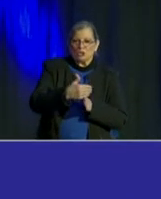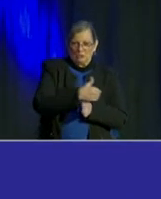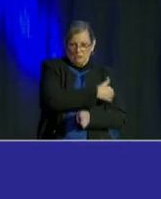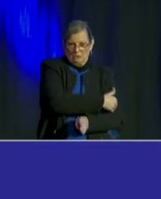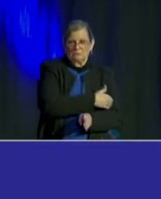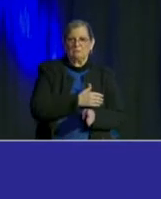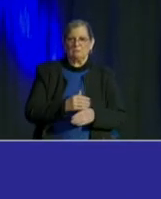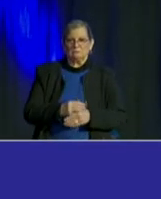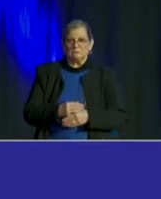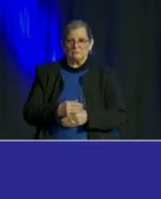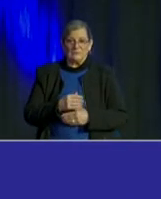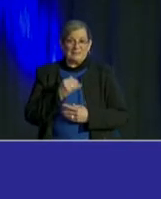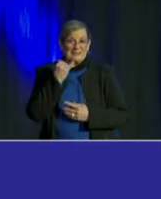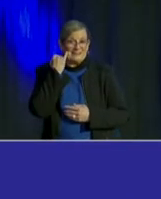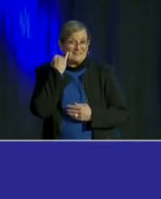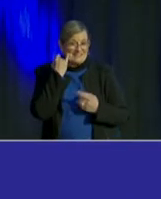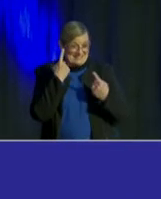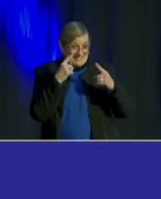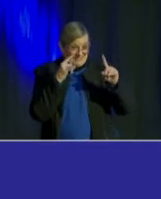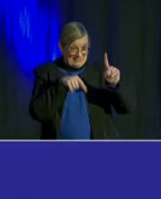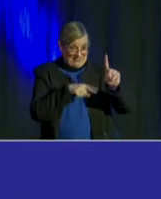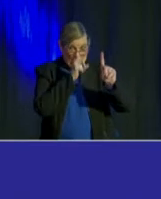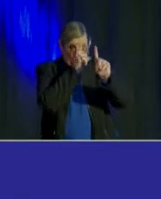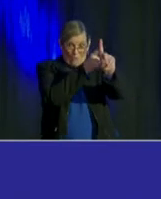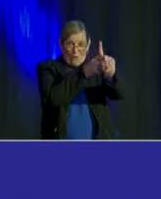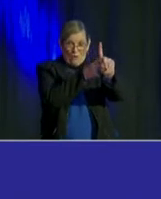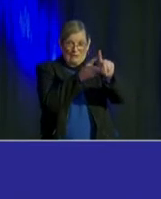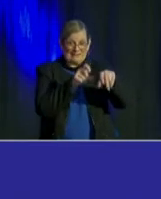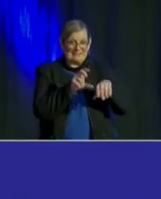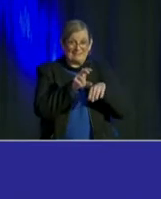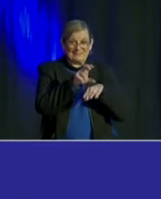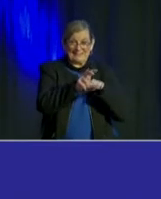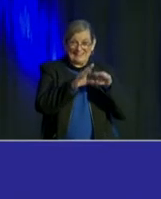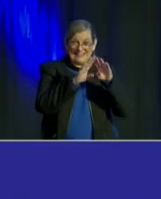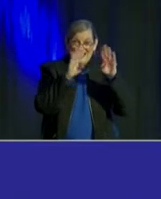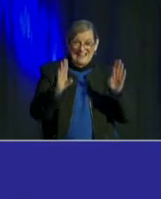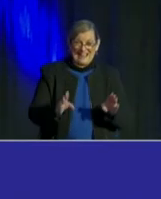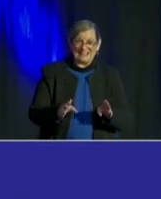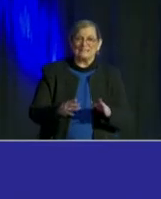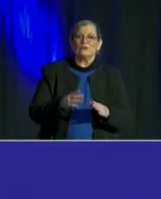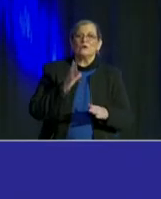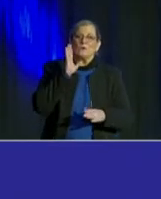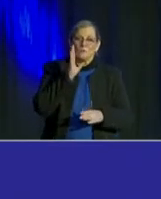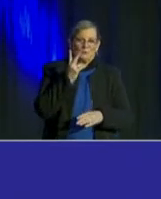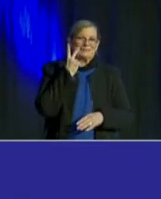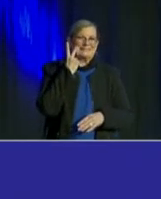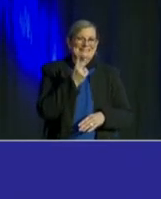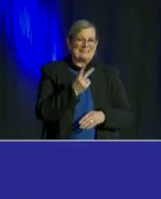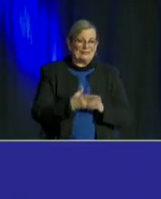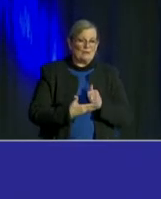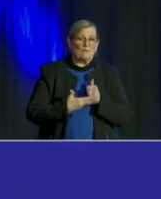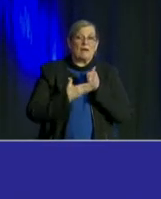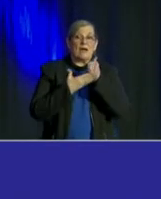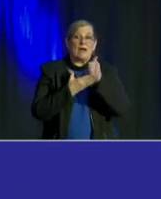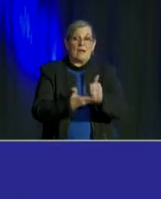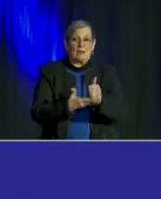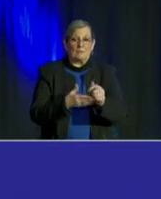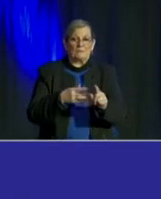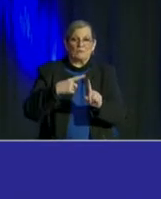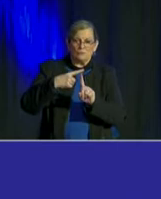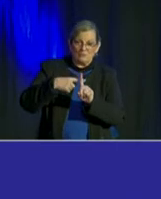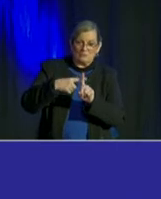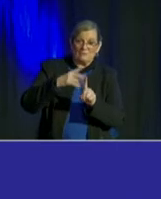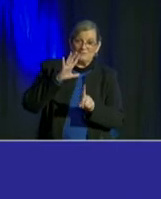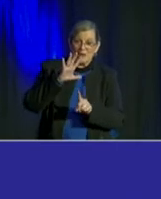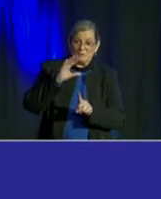if we're successful on that goal, and if we invest in housing today, we'll see that it'll help keep rents 5% lower than